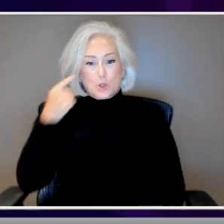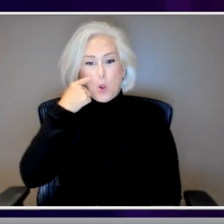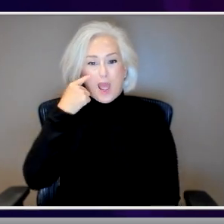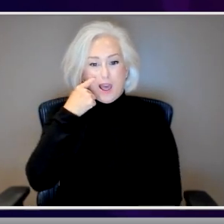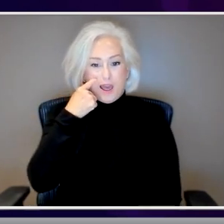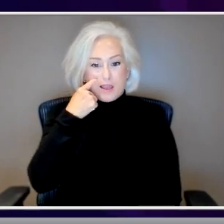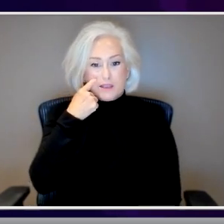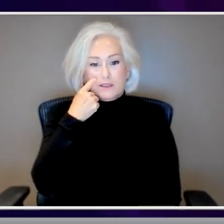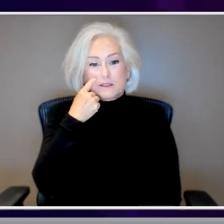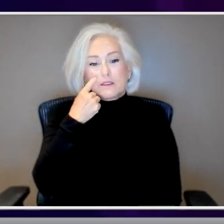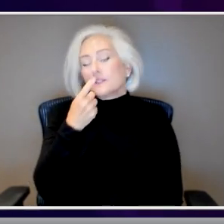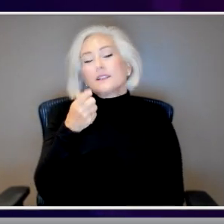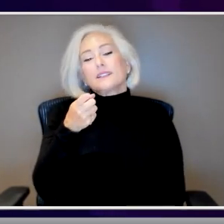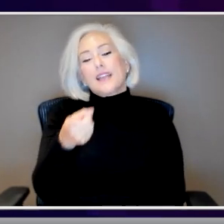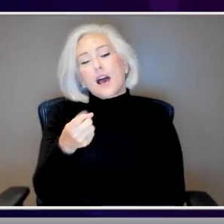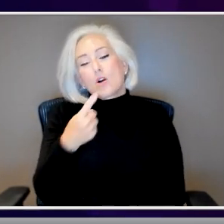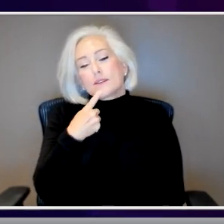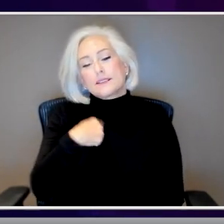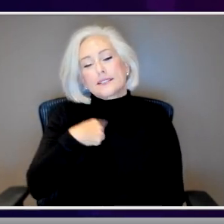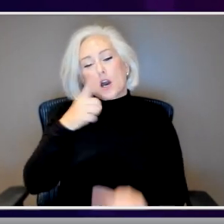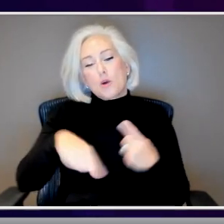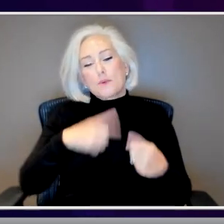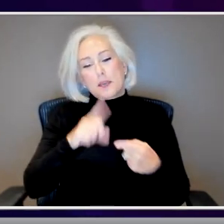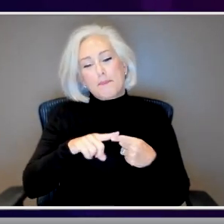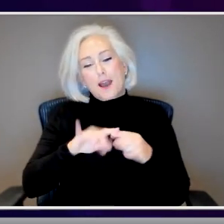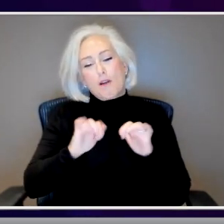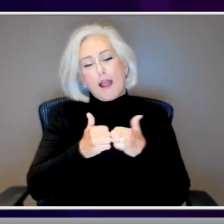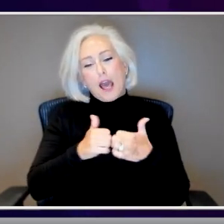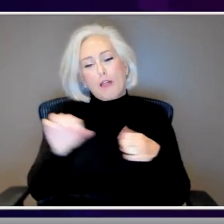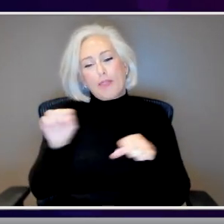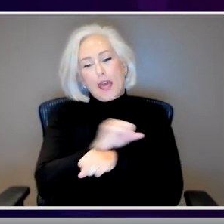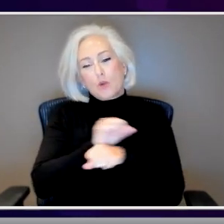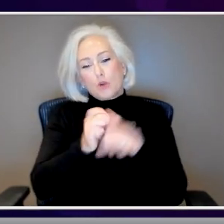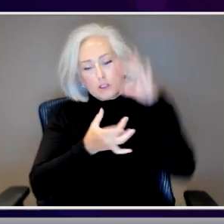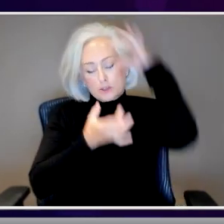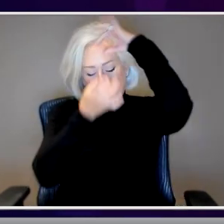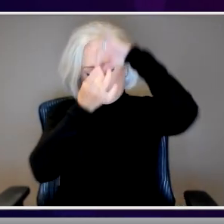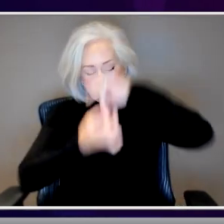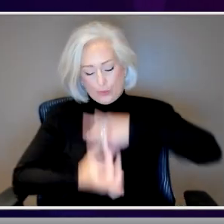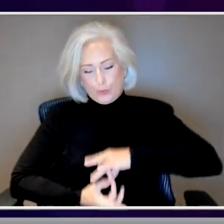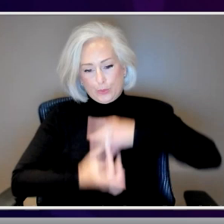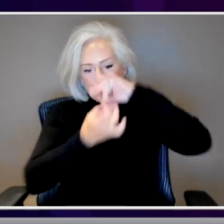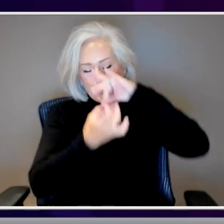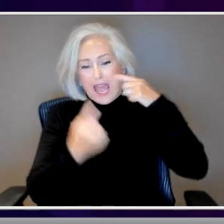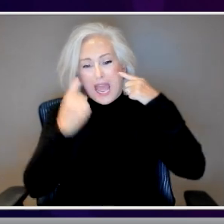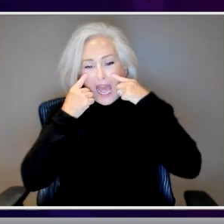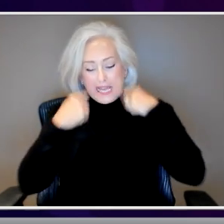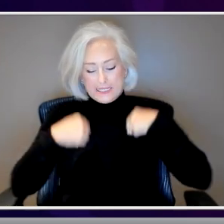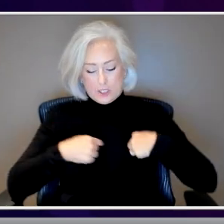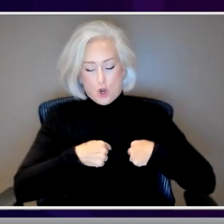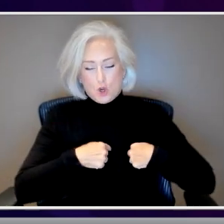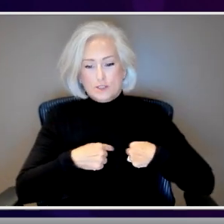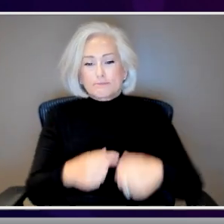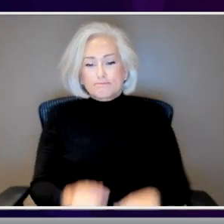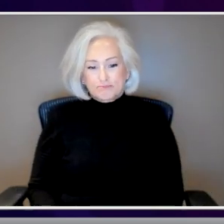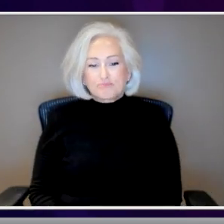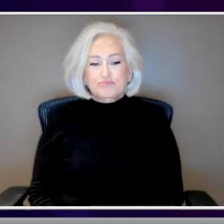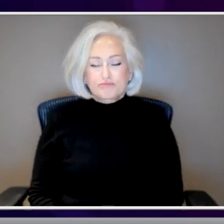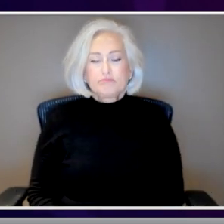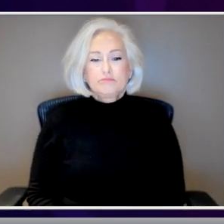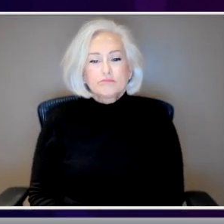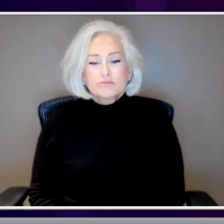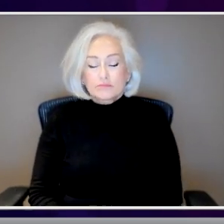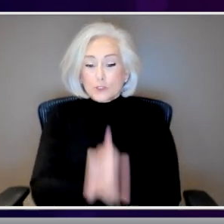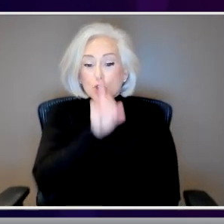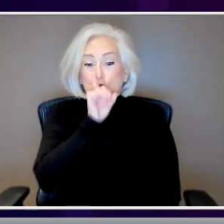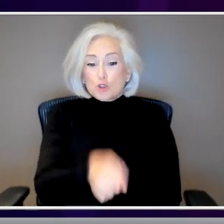look at this and just talk about the mechanics again when it comes to the heart to the eyes? Absolutely. So this